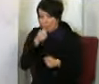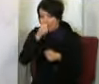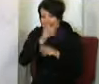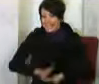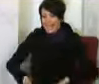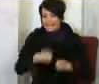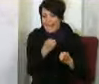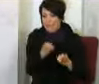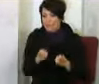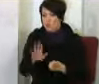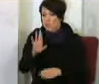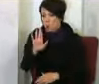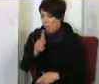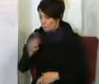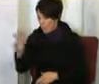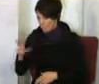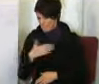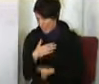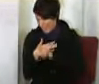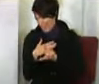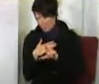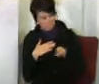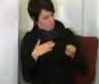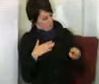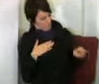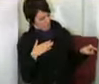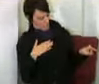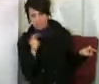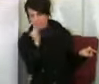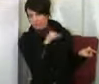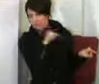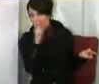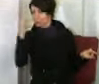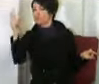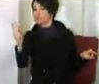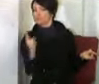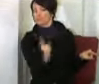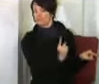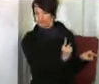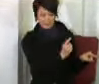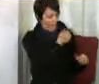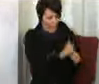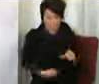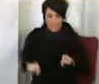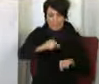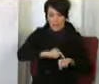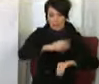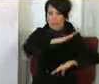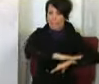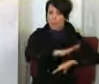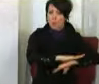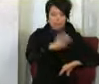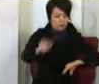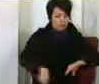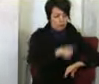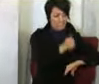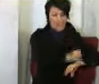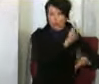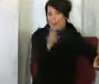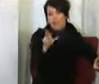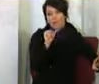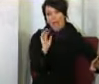elements to your right, my left, over here on the side, to which you can go anytime. This table is set. It is not